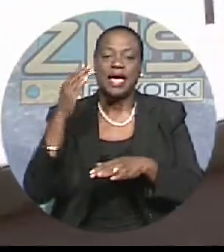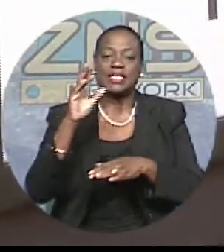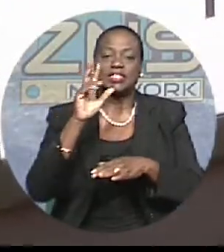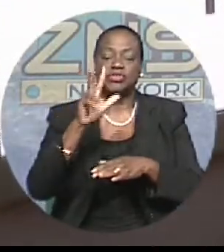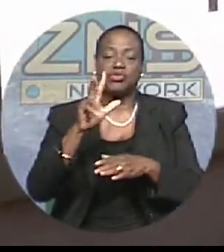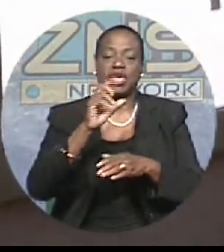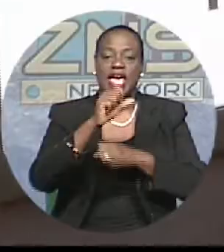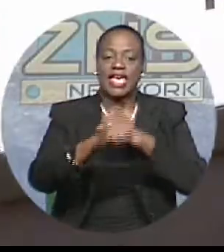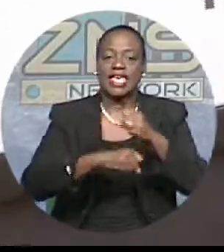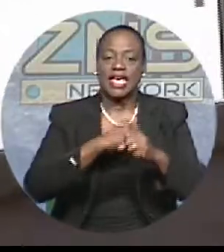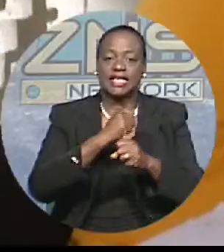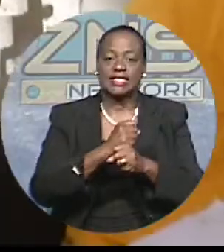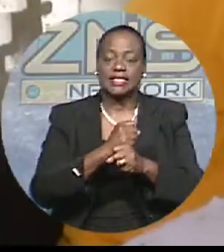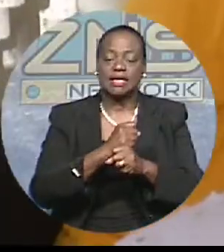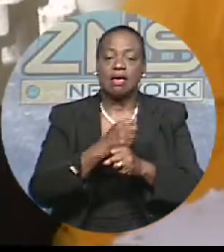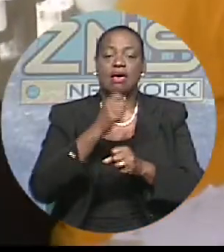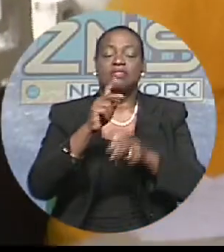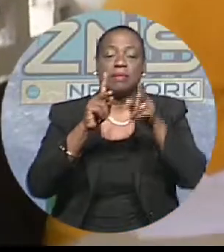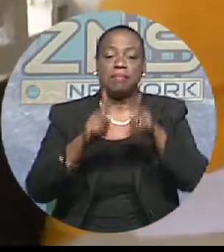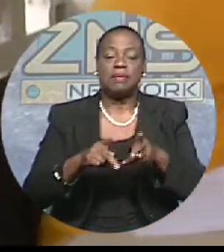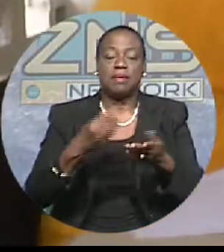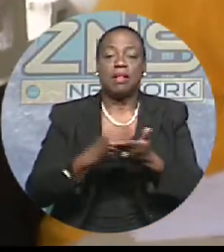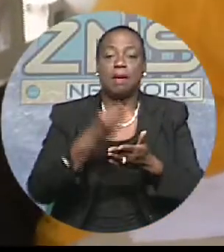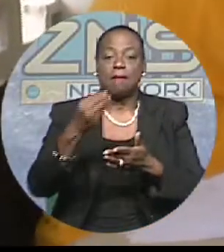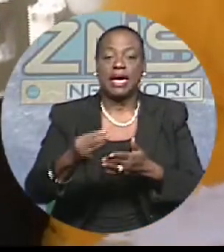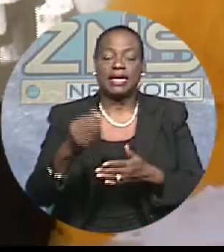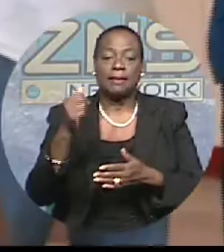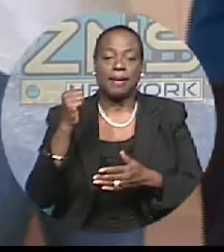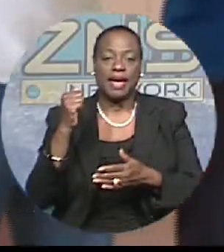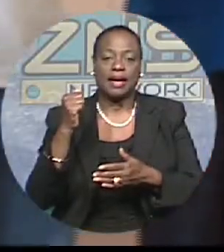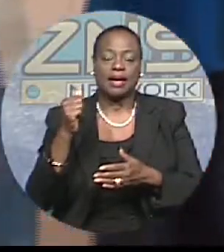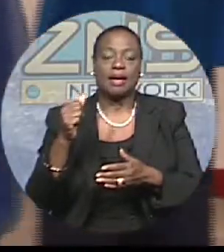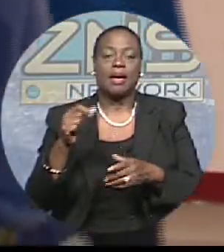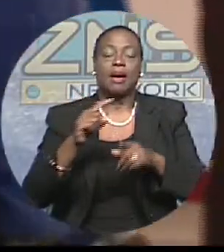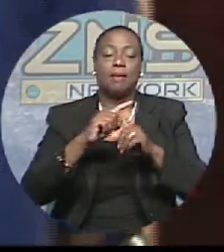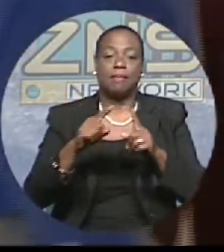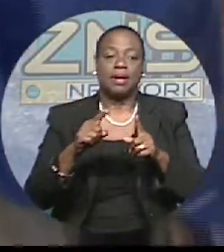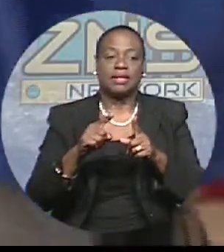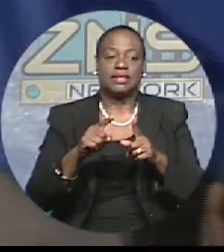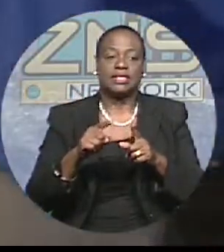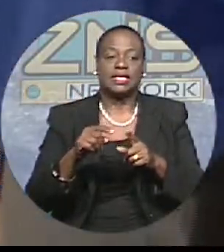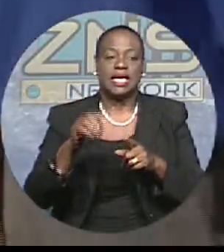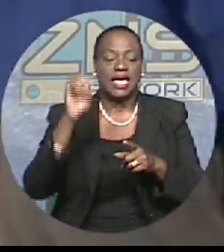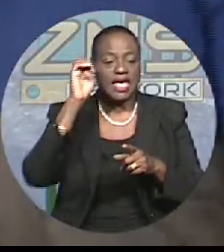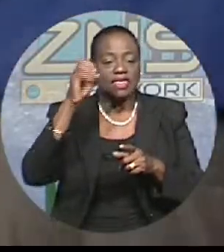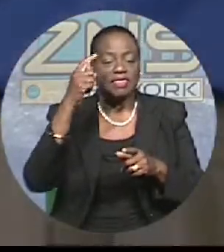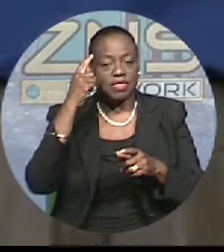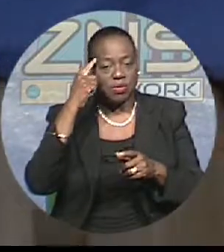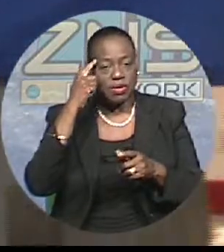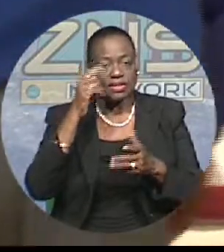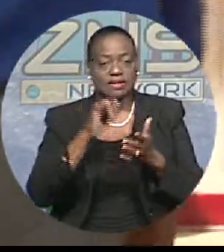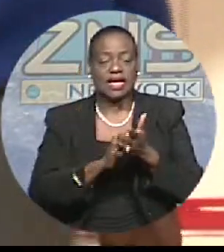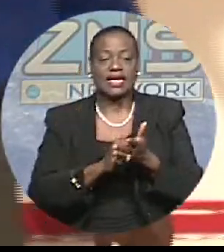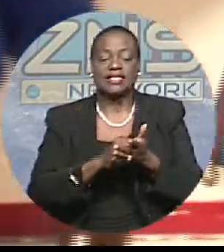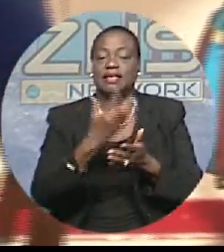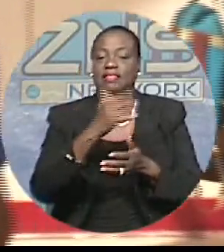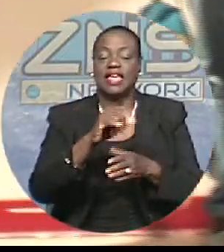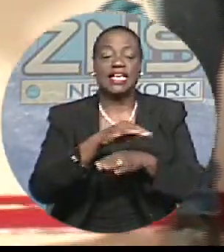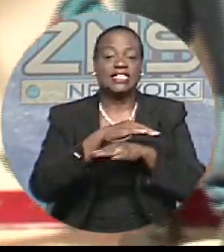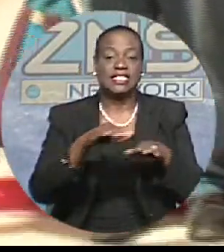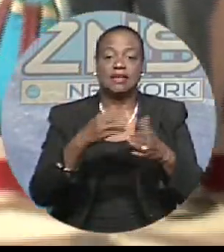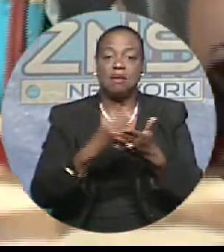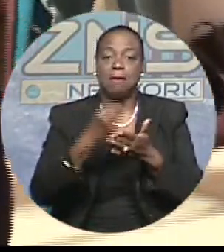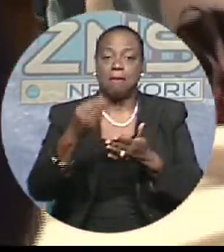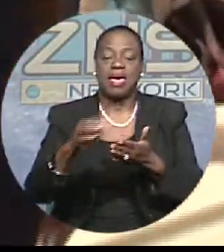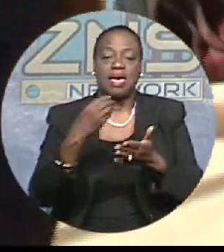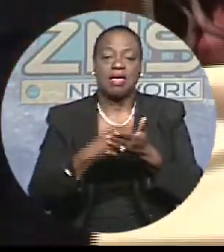back. But what happened was the account did not post the repayments as yet, and so when he saw it, he assumed that three officers, not me, he assumed